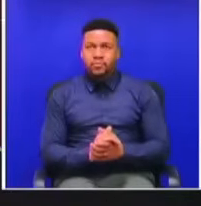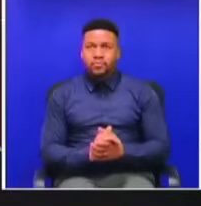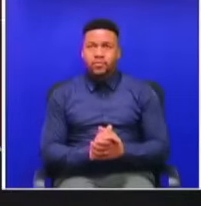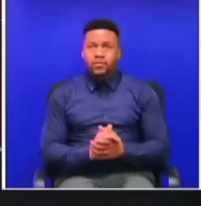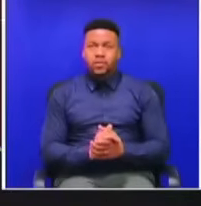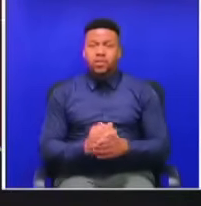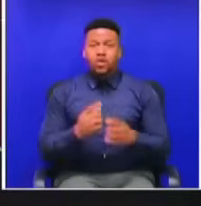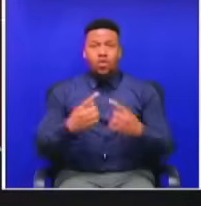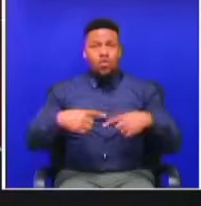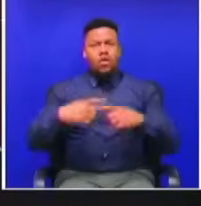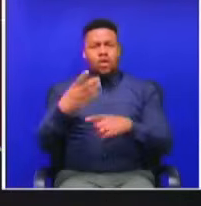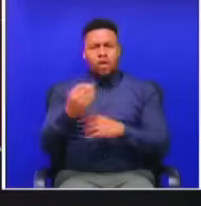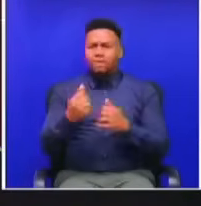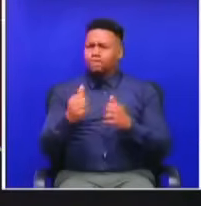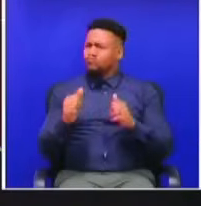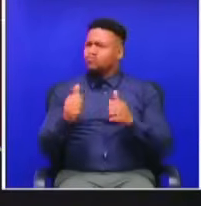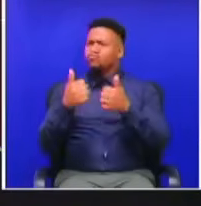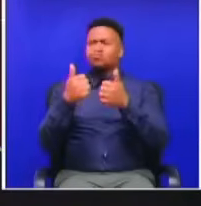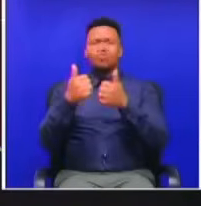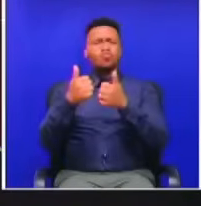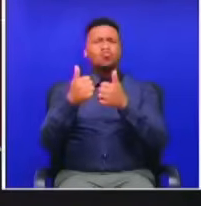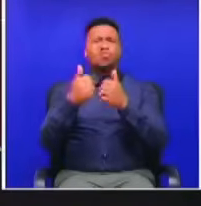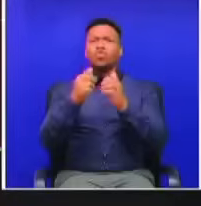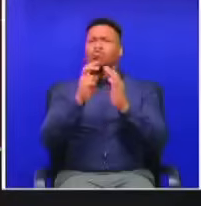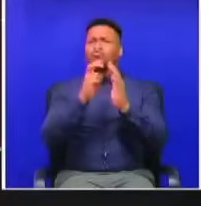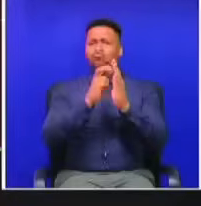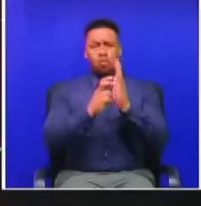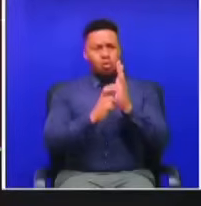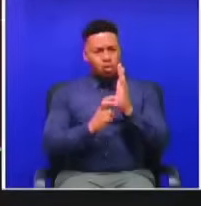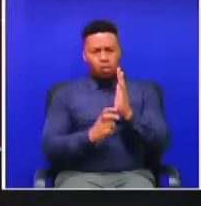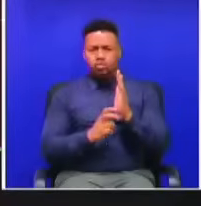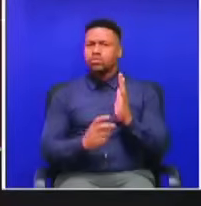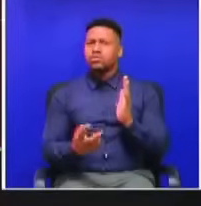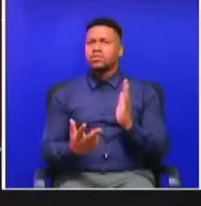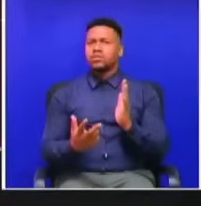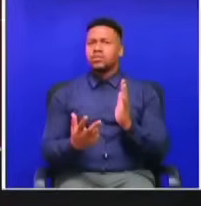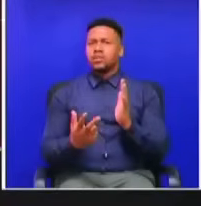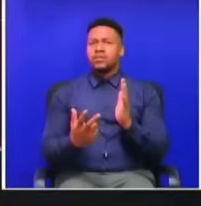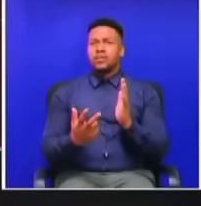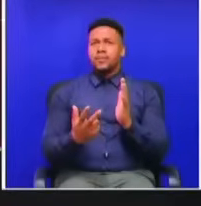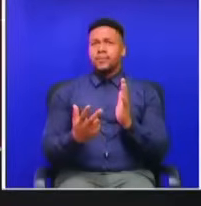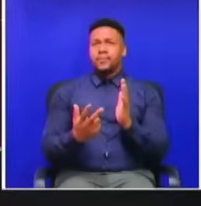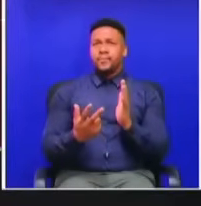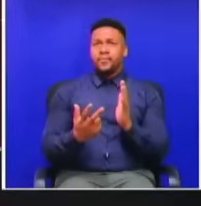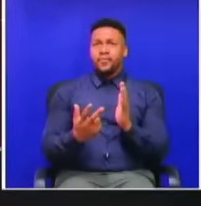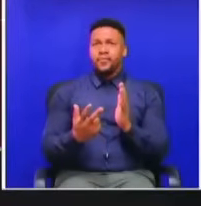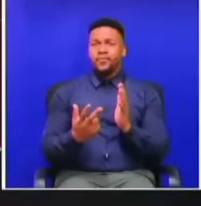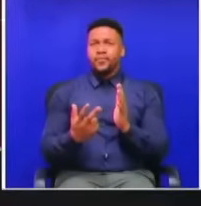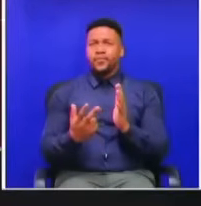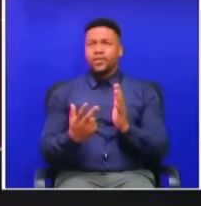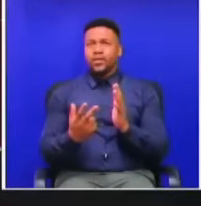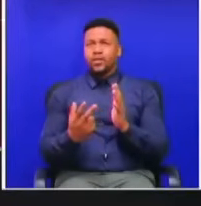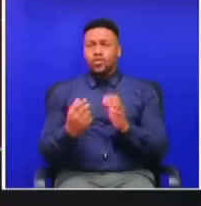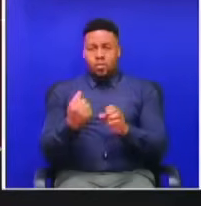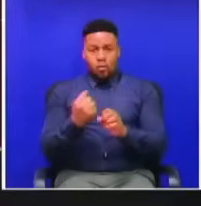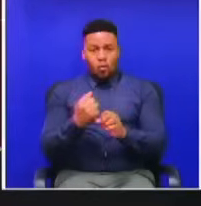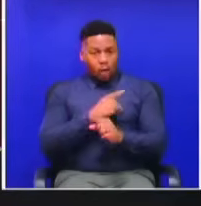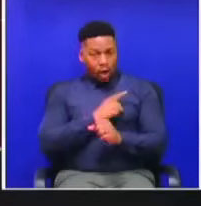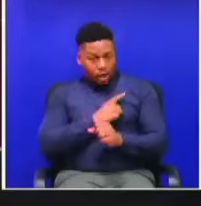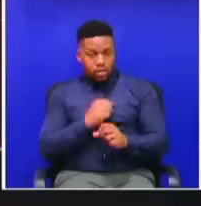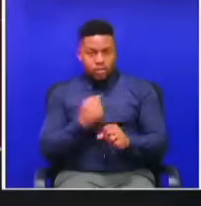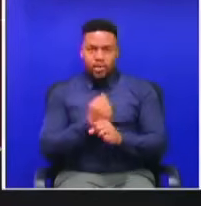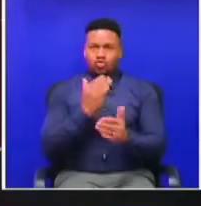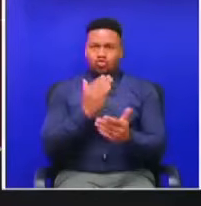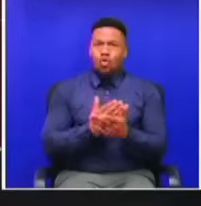well-regulated bodies and well-managed bodies to ensure that things like fraud and